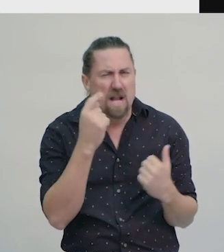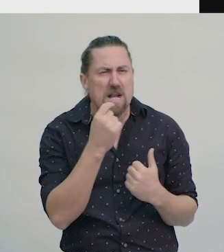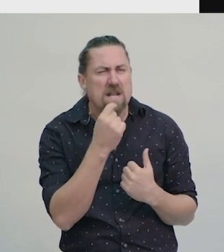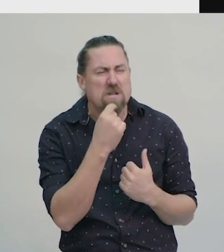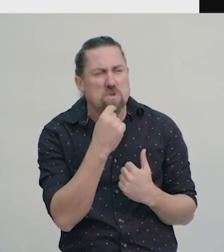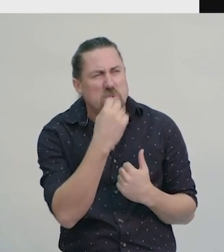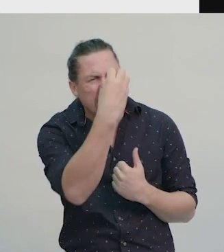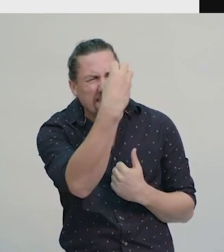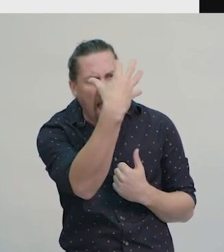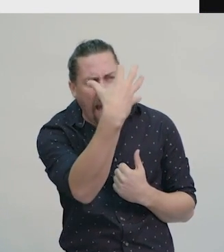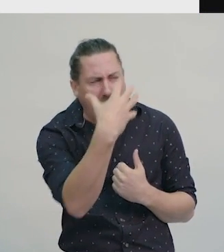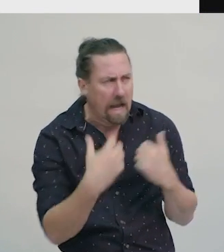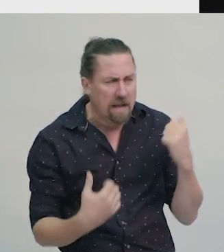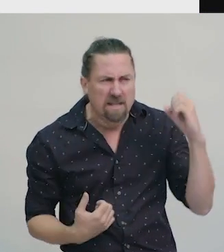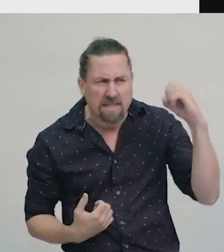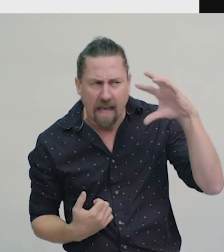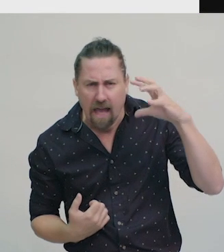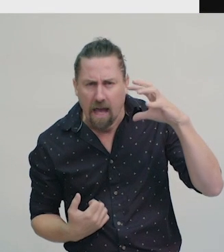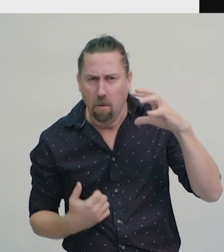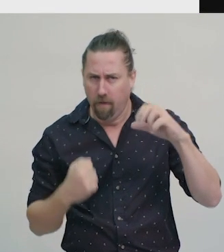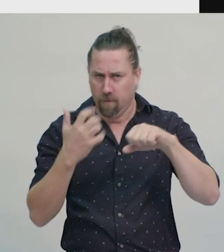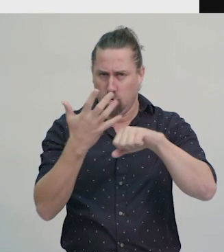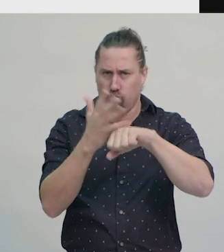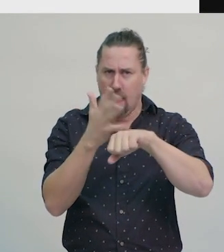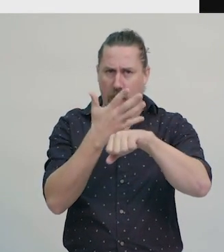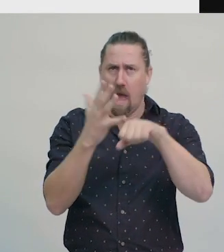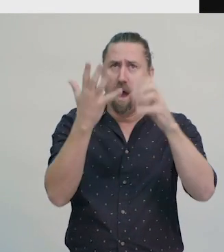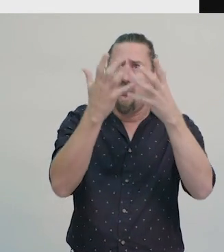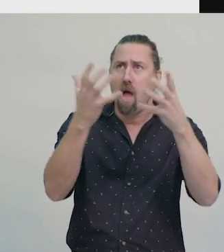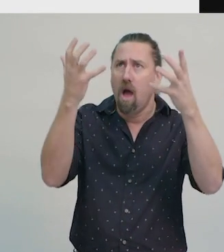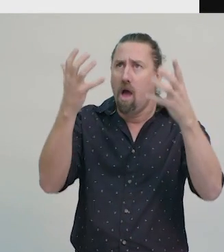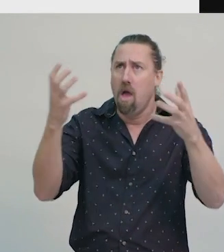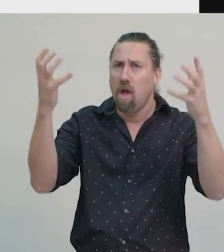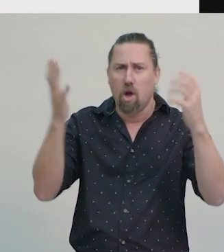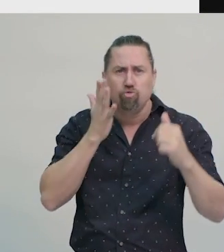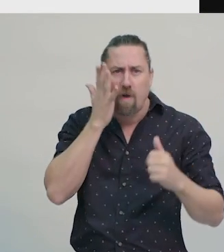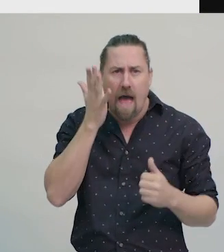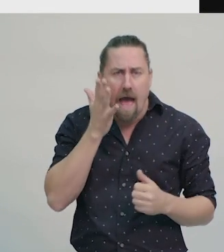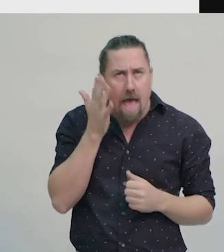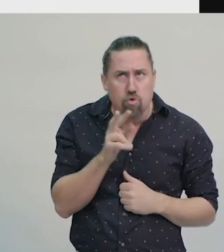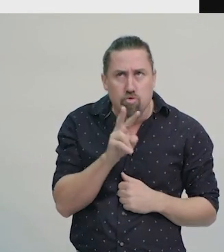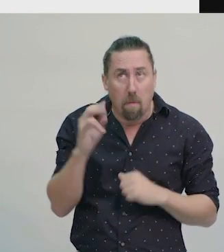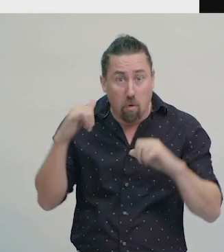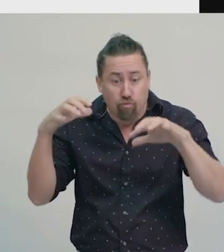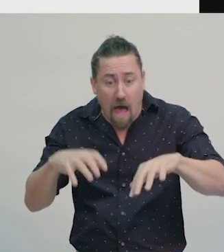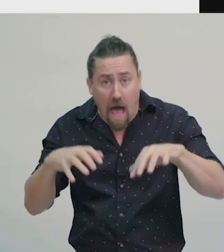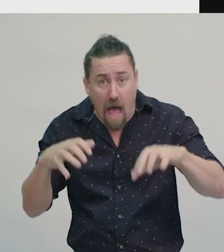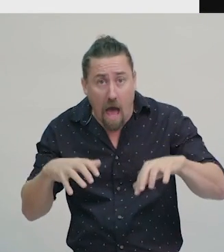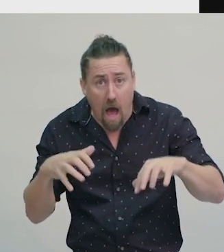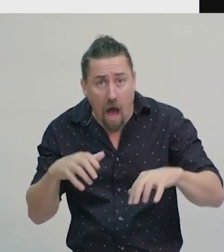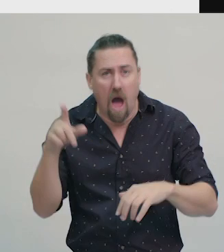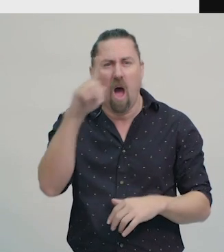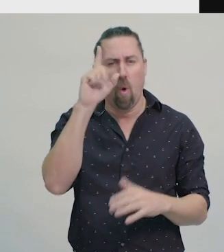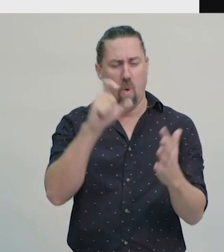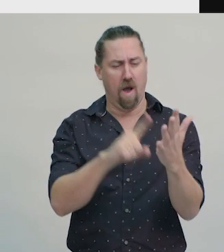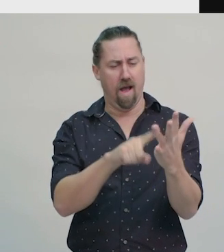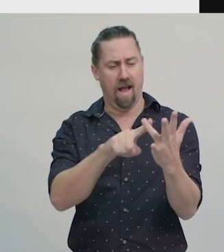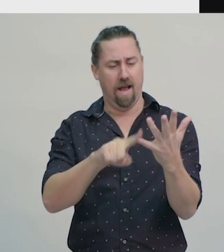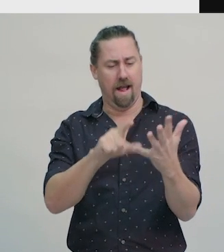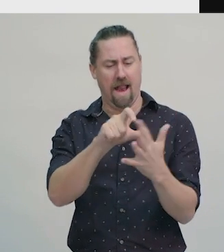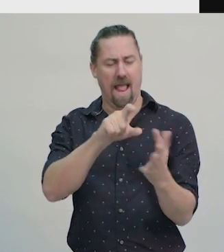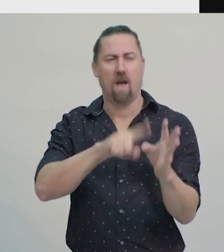Ah, that's better. With this rainy weather, I think I might stay inside. When it's warm and sunny, why not